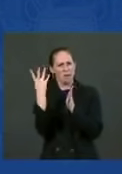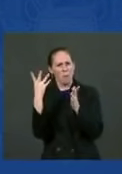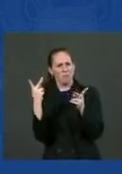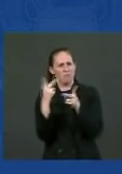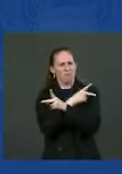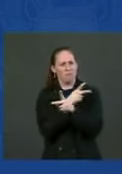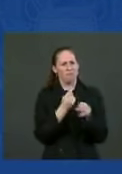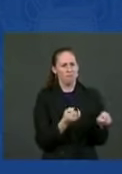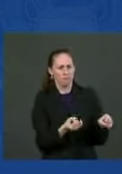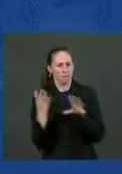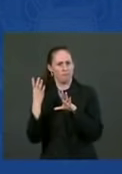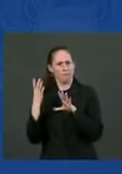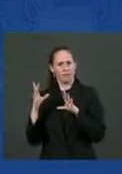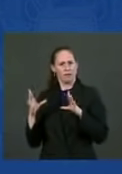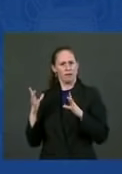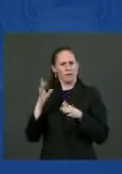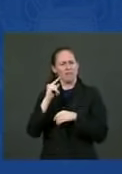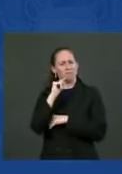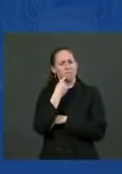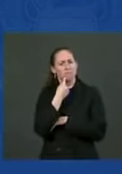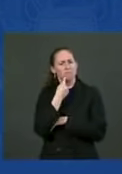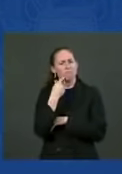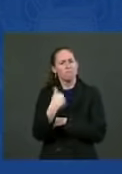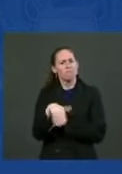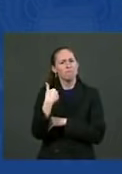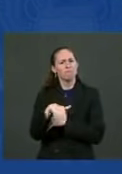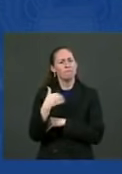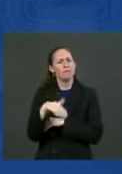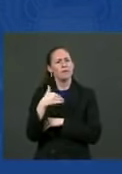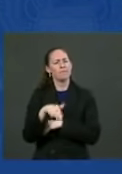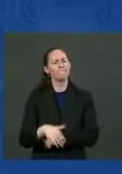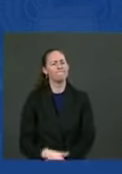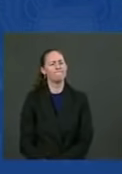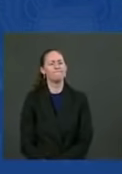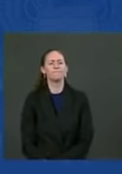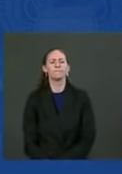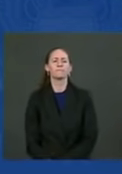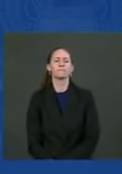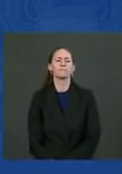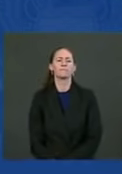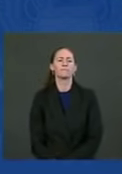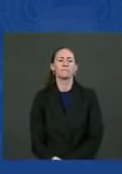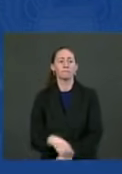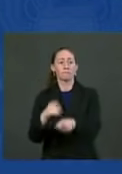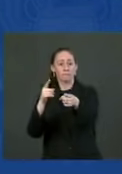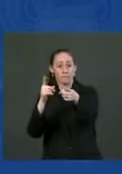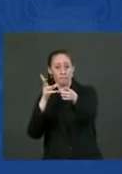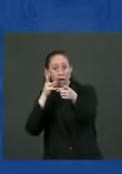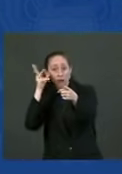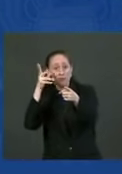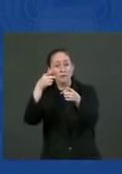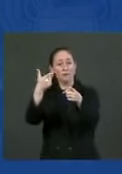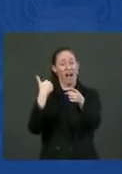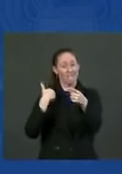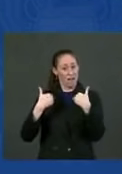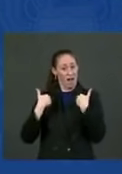vaccination rates rather than states with high vaccination rates. Now, if you're a parent of a young child, you're